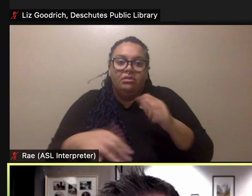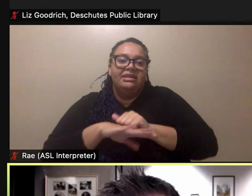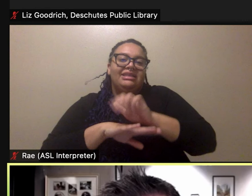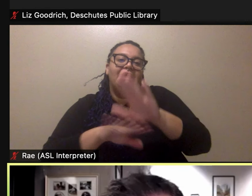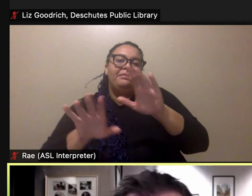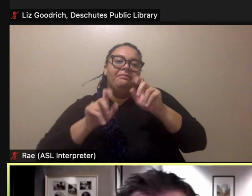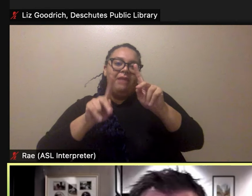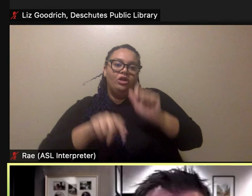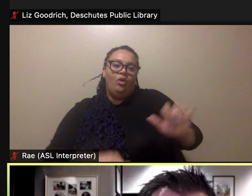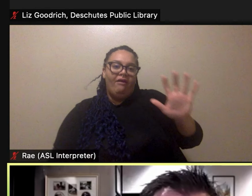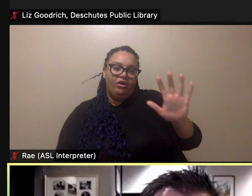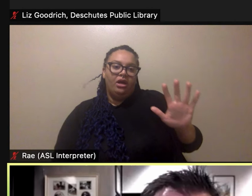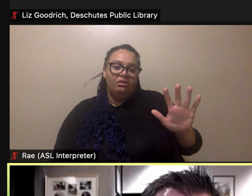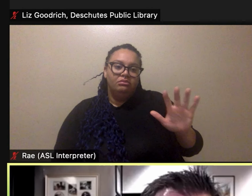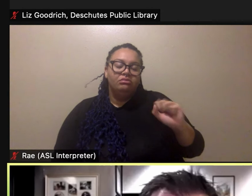had.